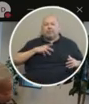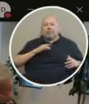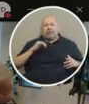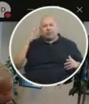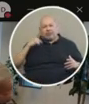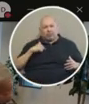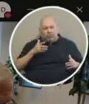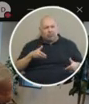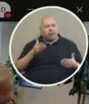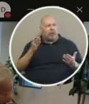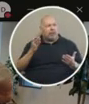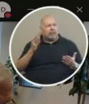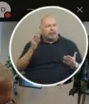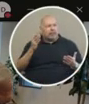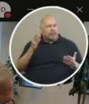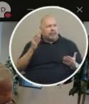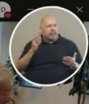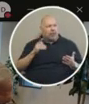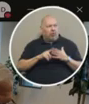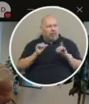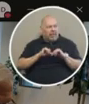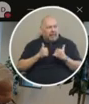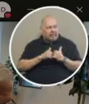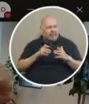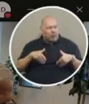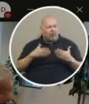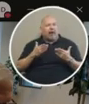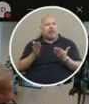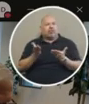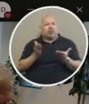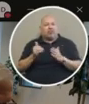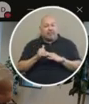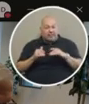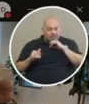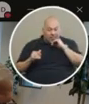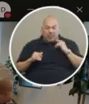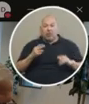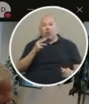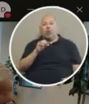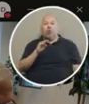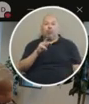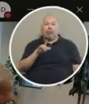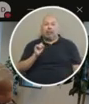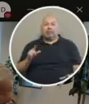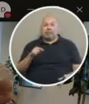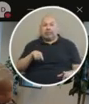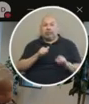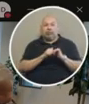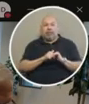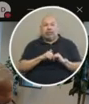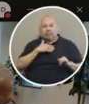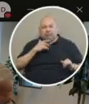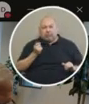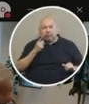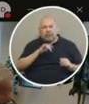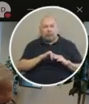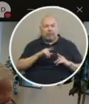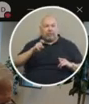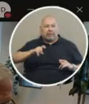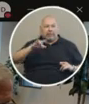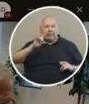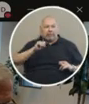all of the agencies that provide services, particularly to the homeless, together so that we can better understand what the need